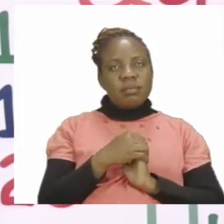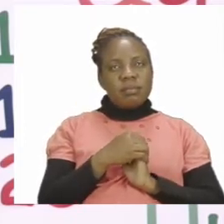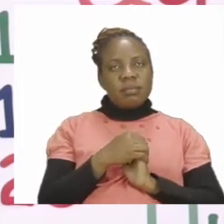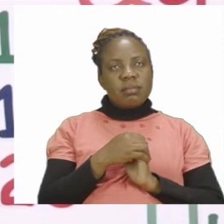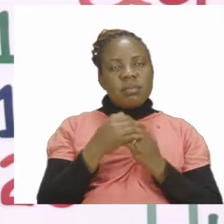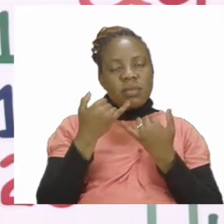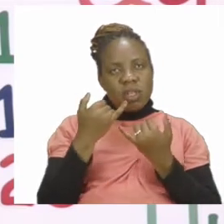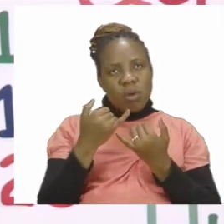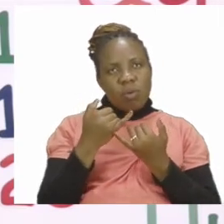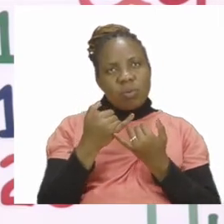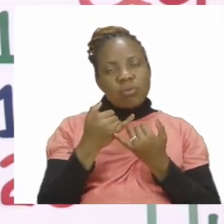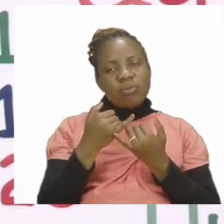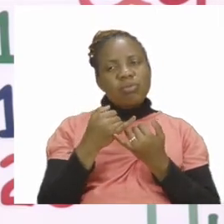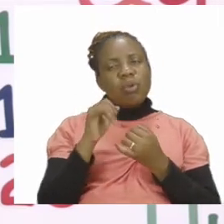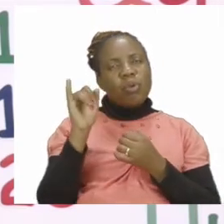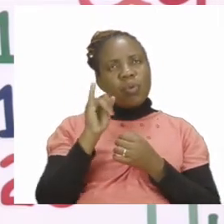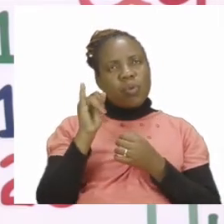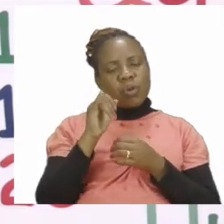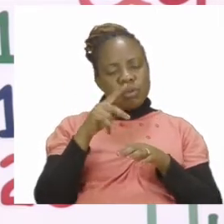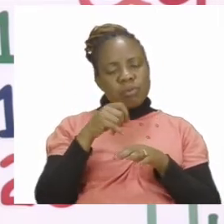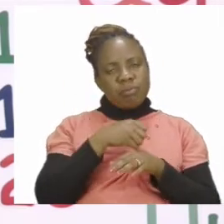10. So remember